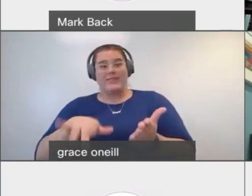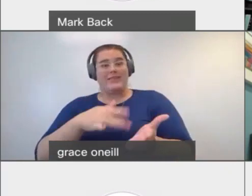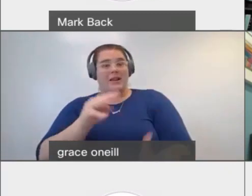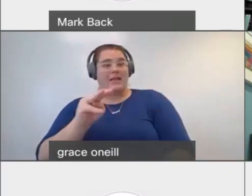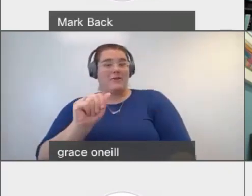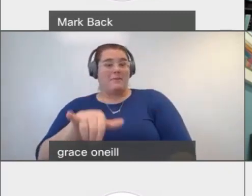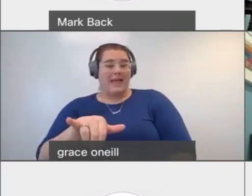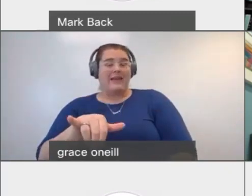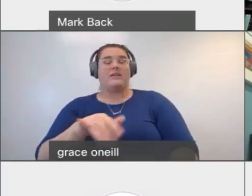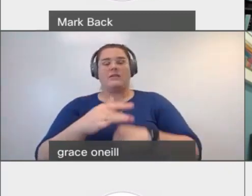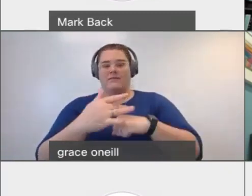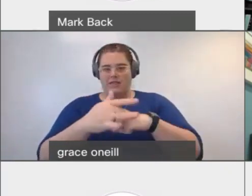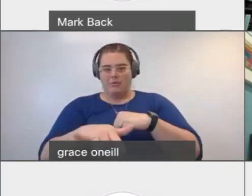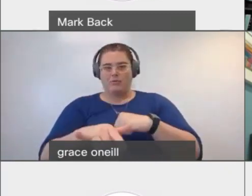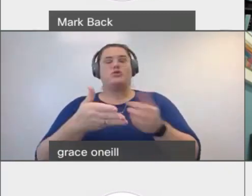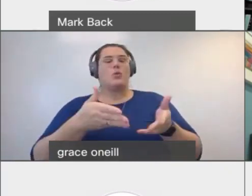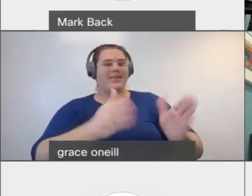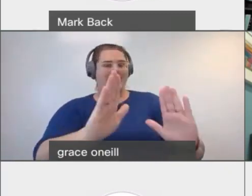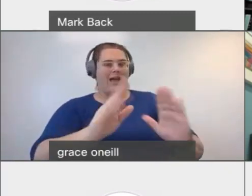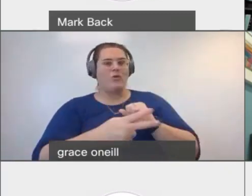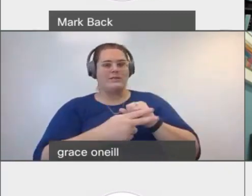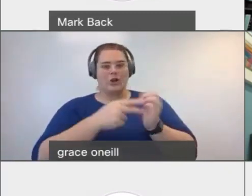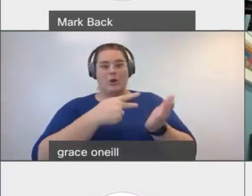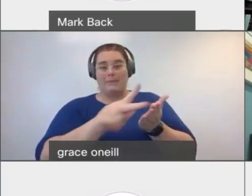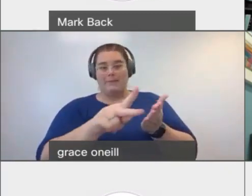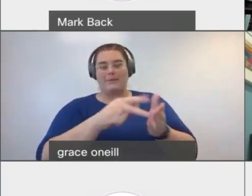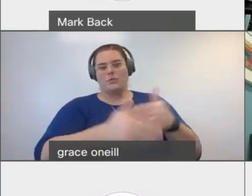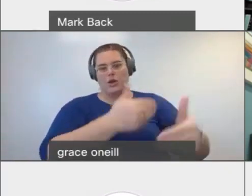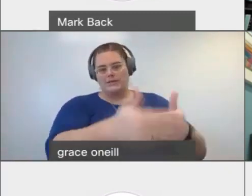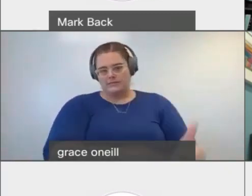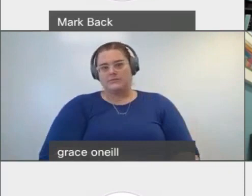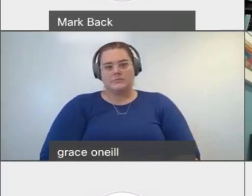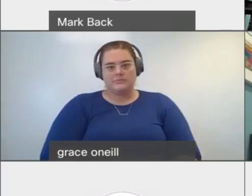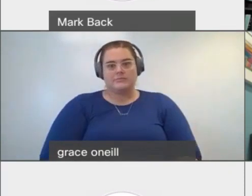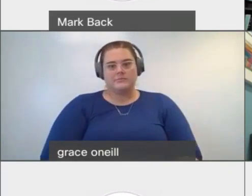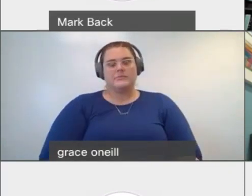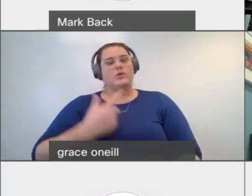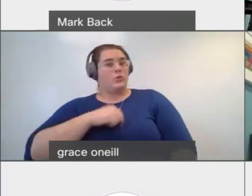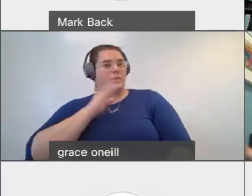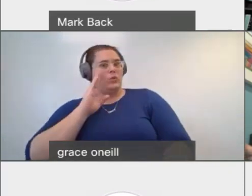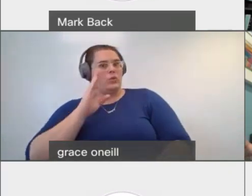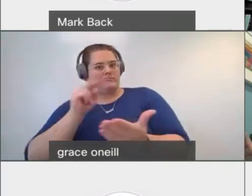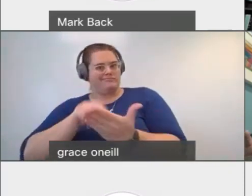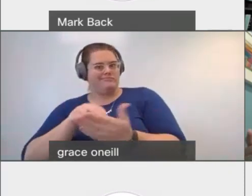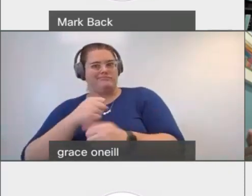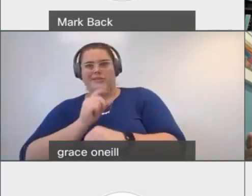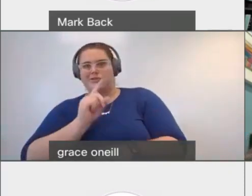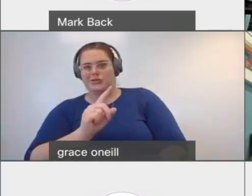so that the retainer payment could be paid. And we'll make sure of that. But as